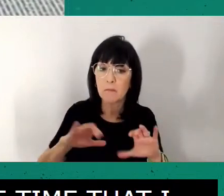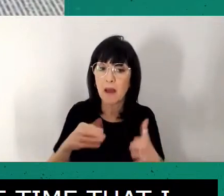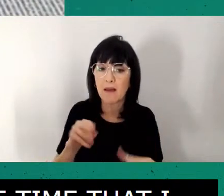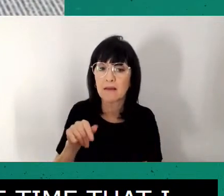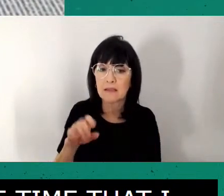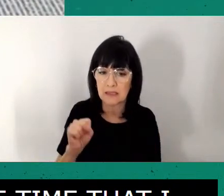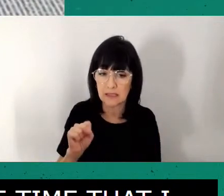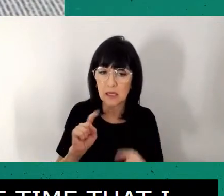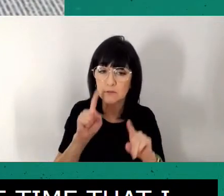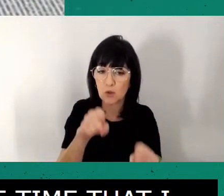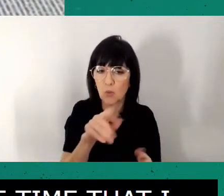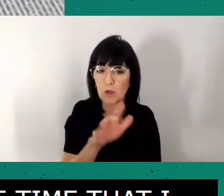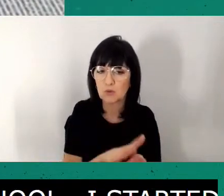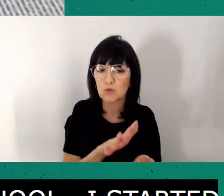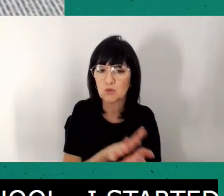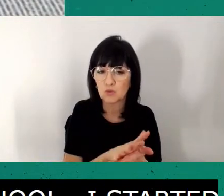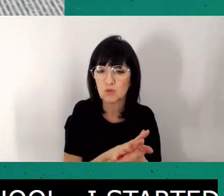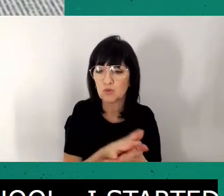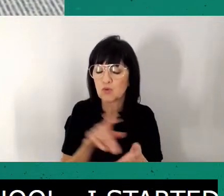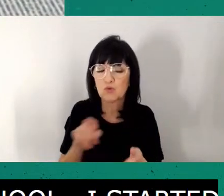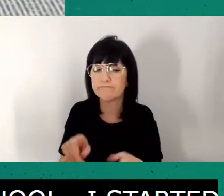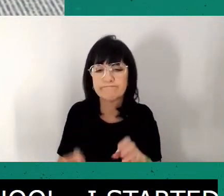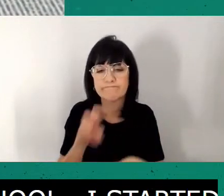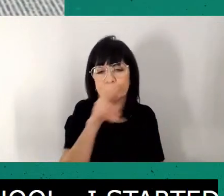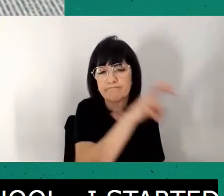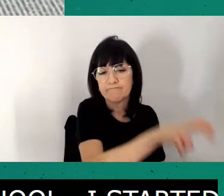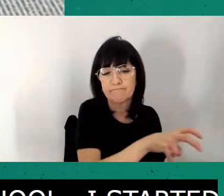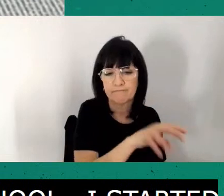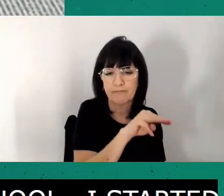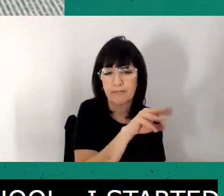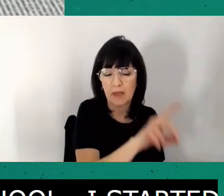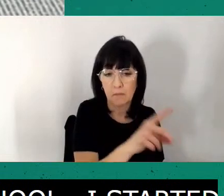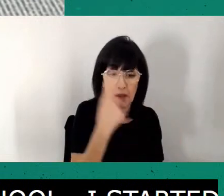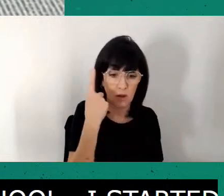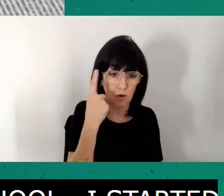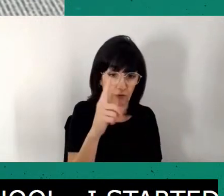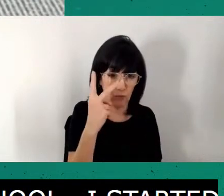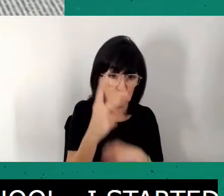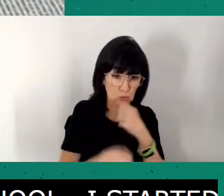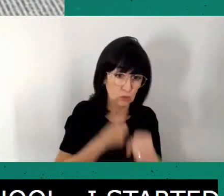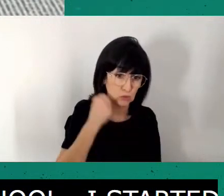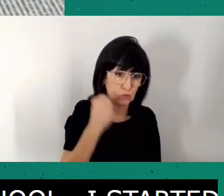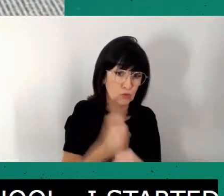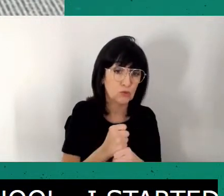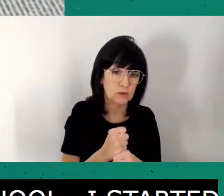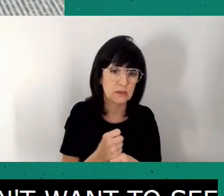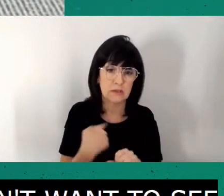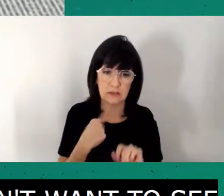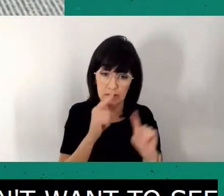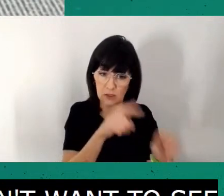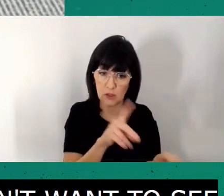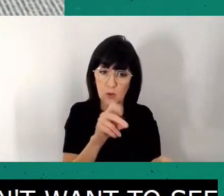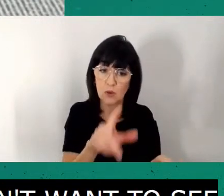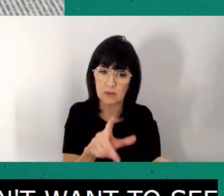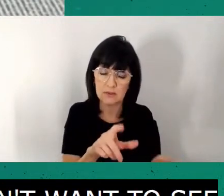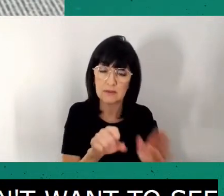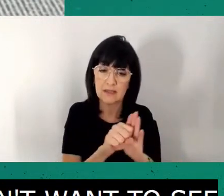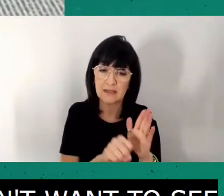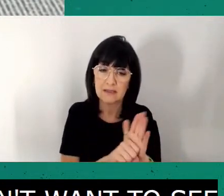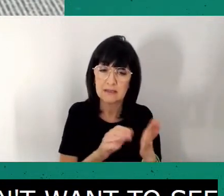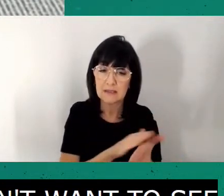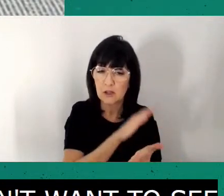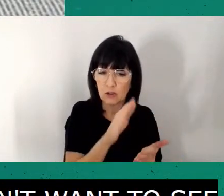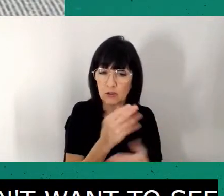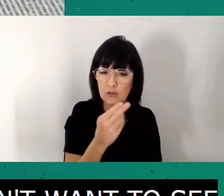went to school over in Maryland with some family members. But for the next 2 years, I went to Delaware State College High School and